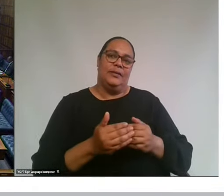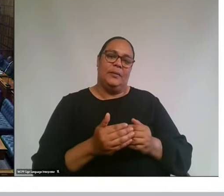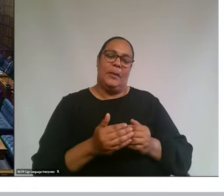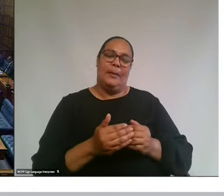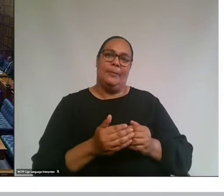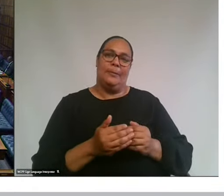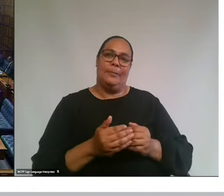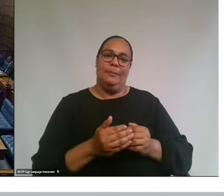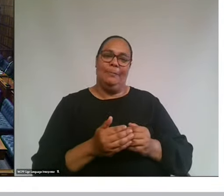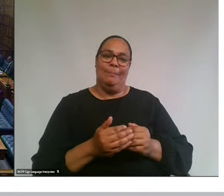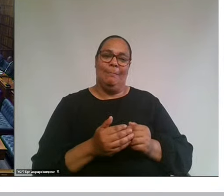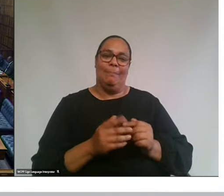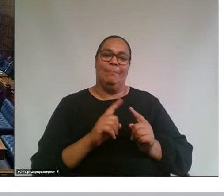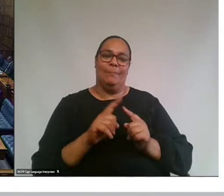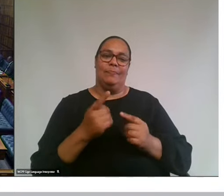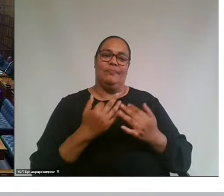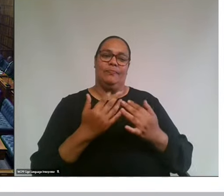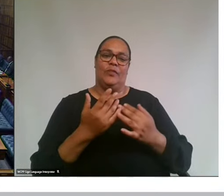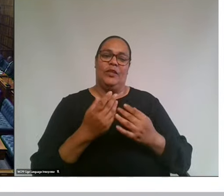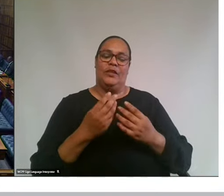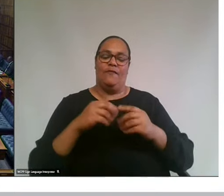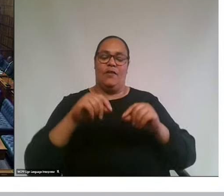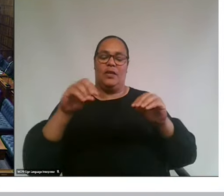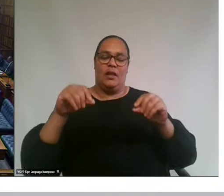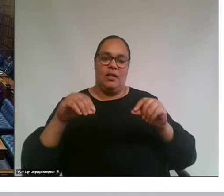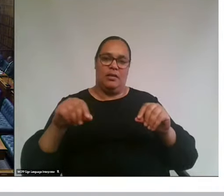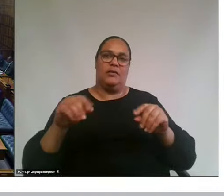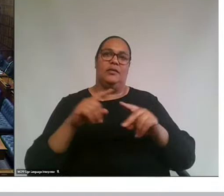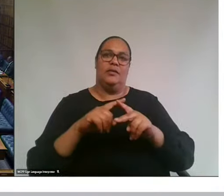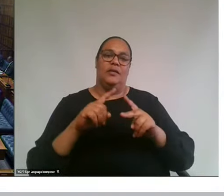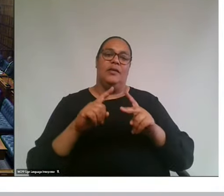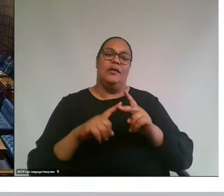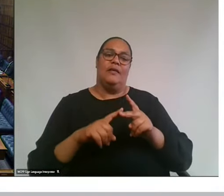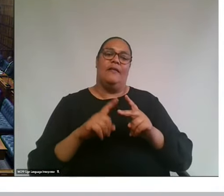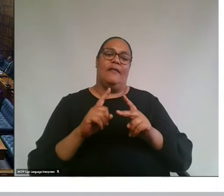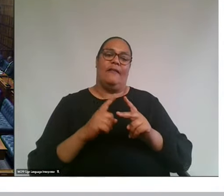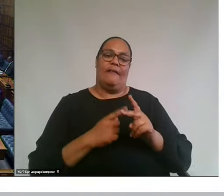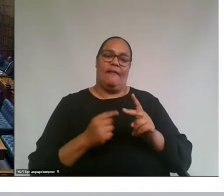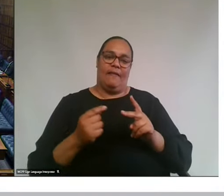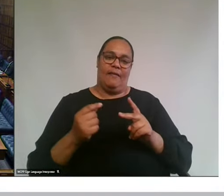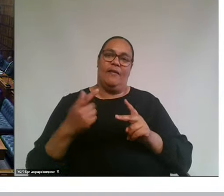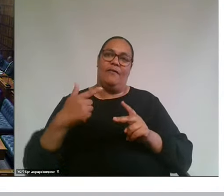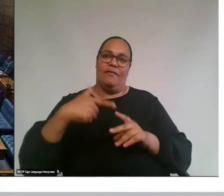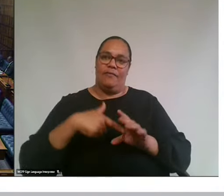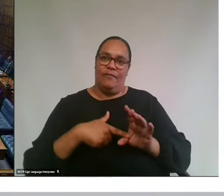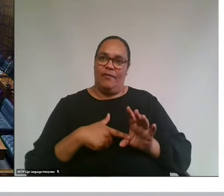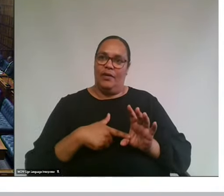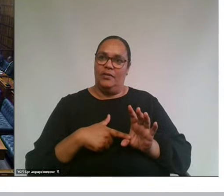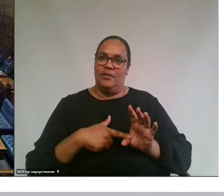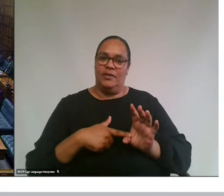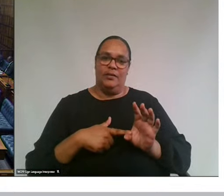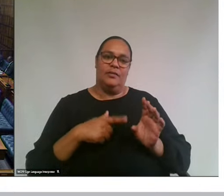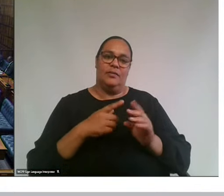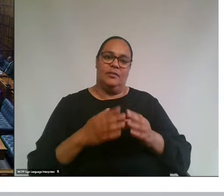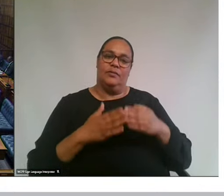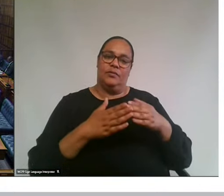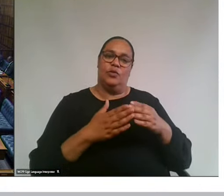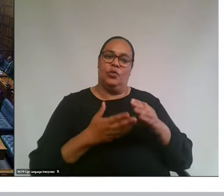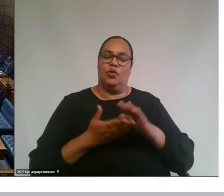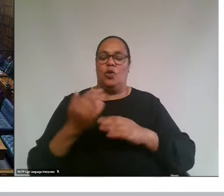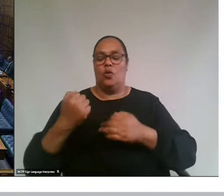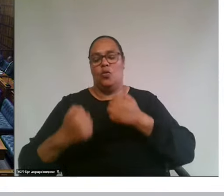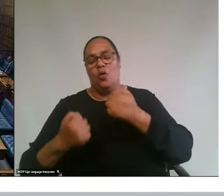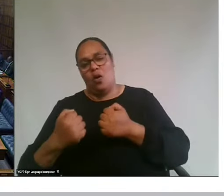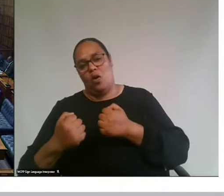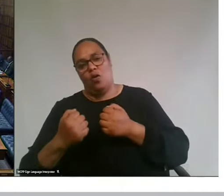cement green fertilizer uh green steel green fuels that go into ships that go into cars